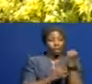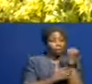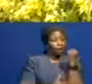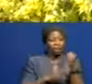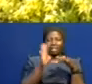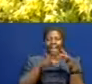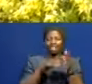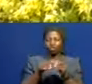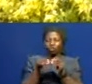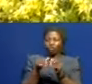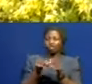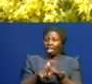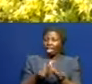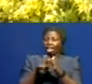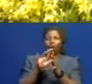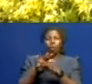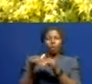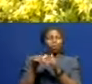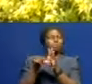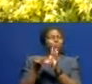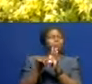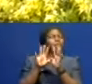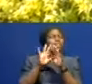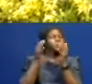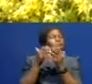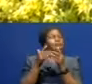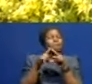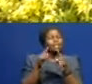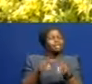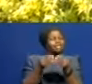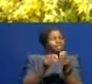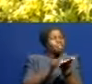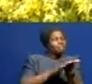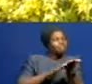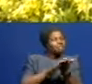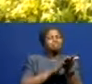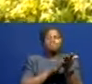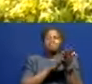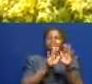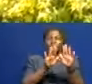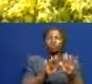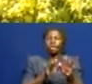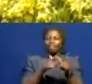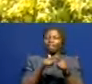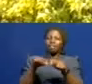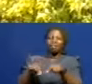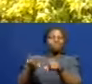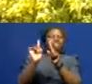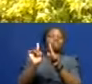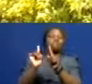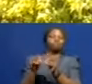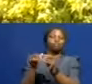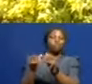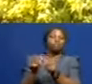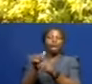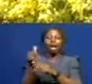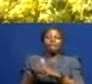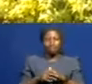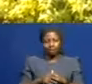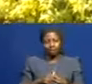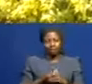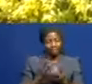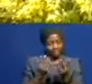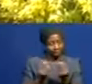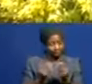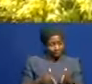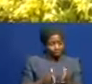world, but just by providing the basic tools, they will figure the rest out for themselves. So I think any sponsor, you should look for the simplest way to solve the